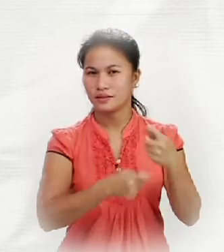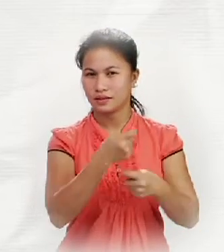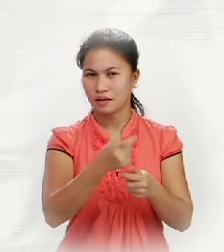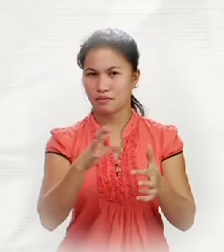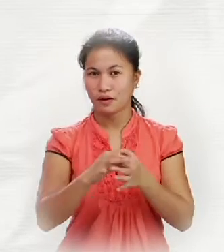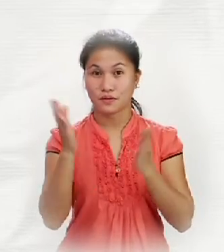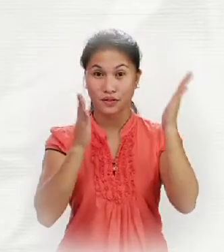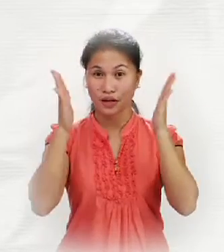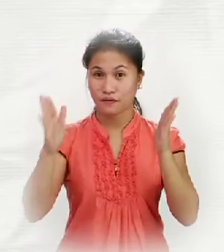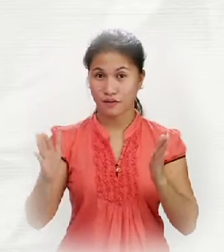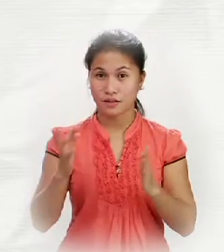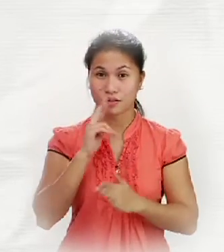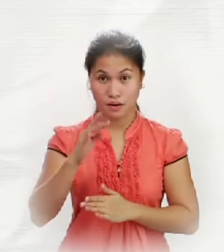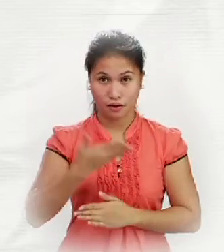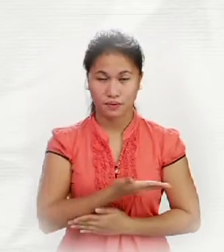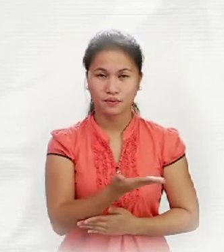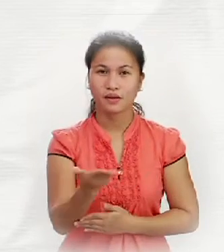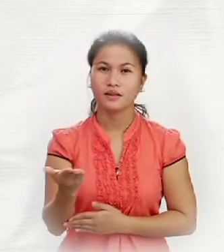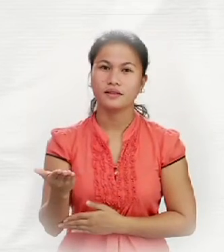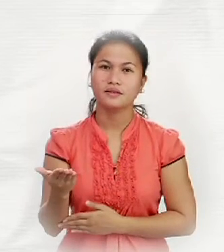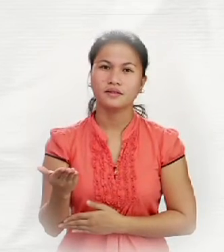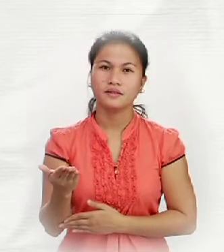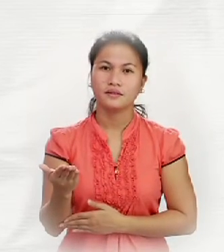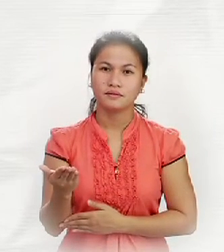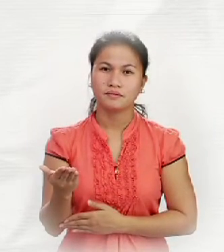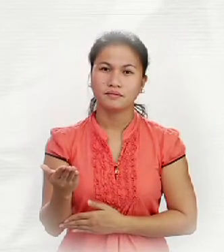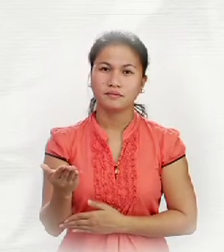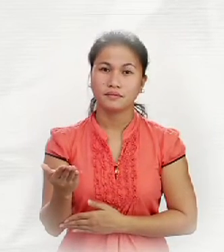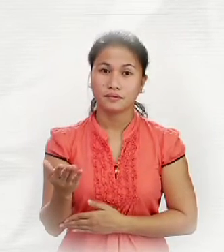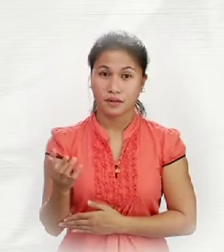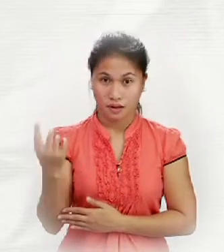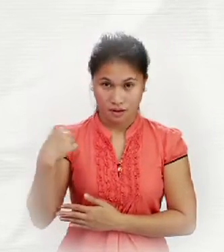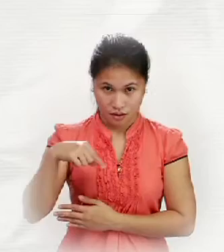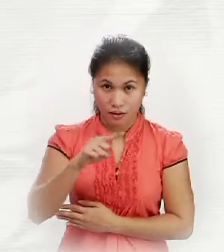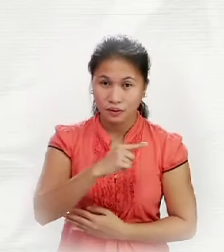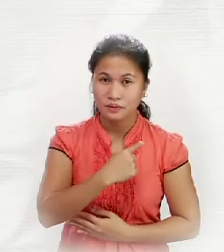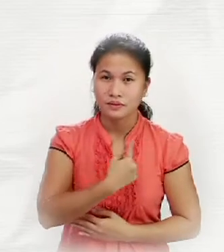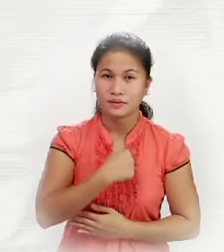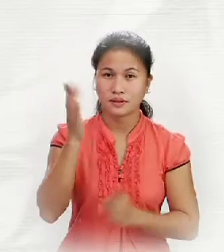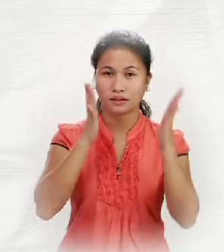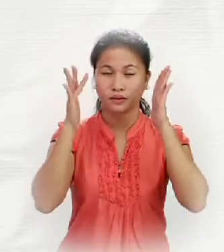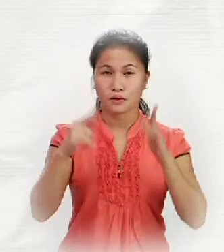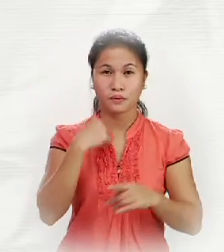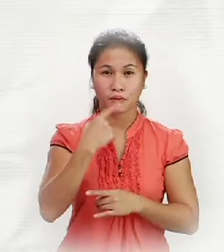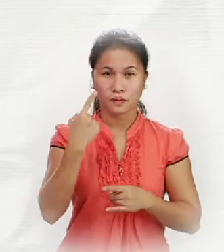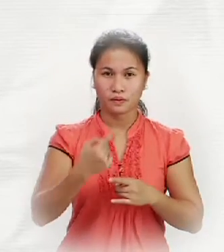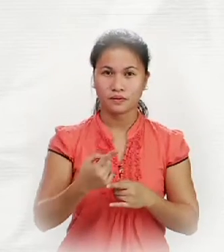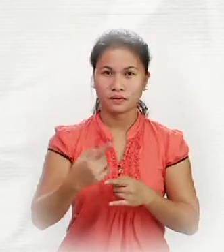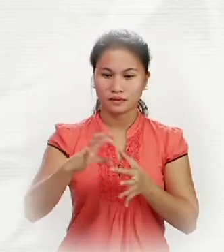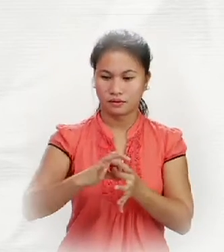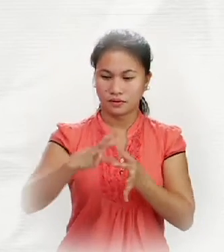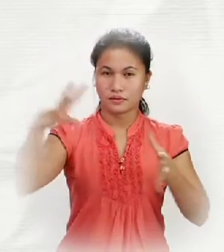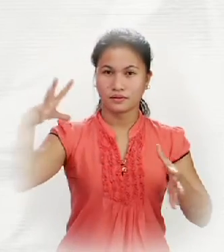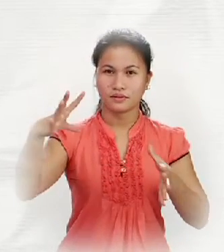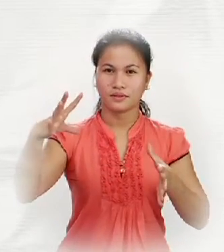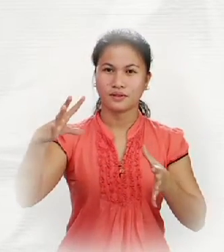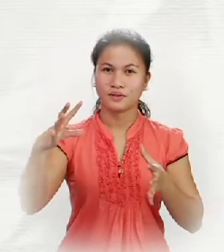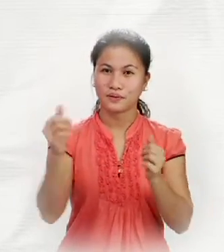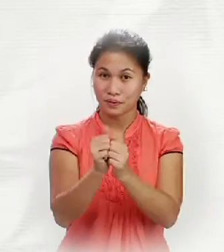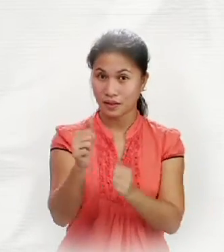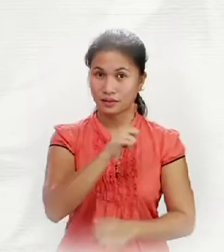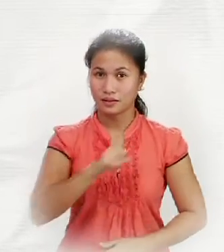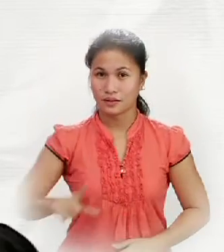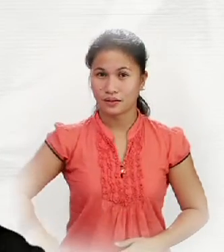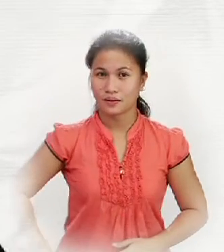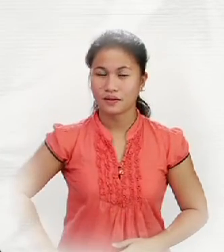servants are we? Are we the servants who cuts our connection with the Lord and falls into the